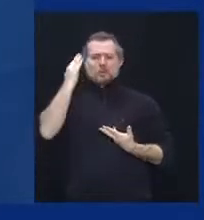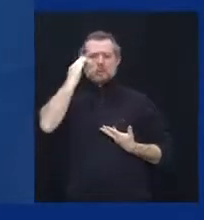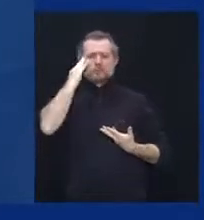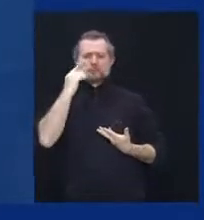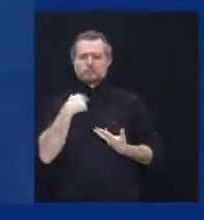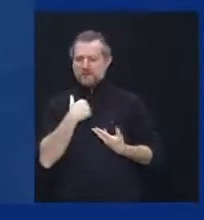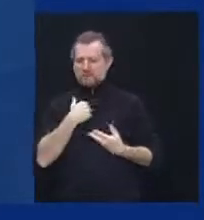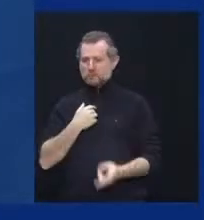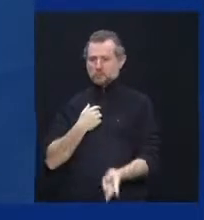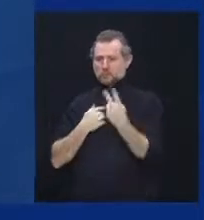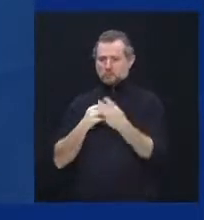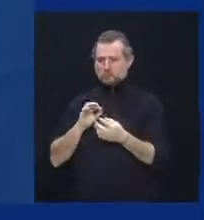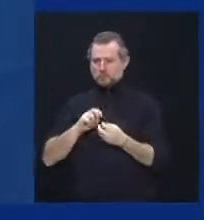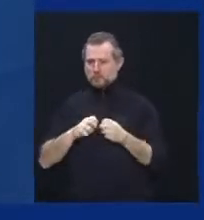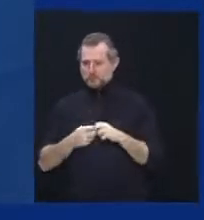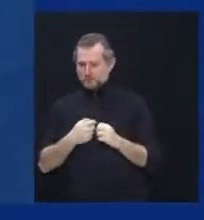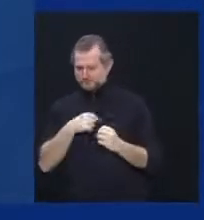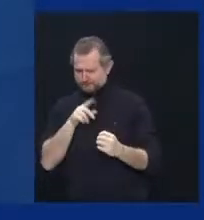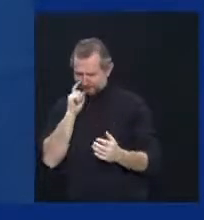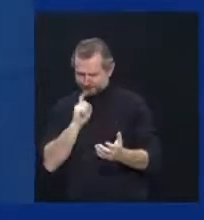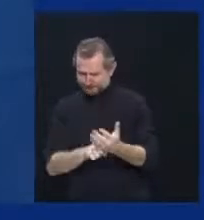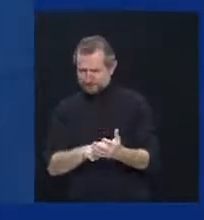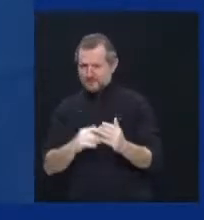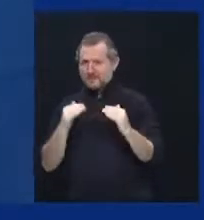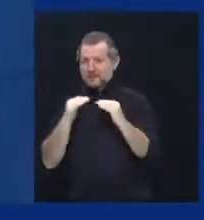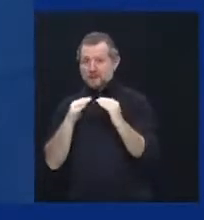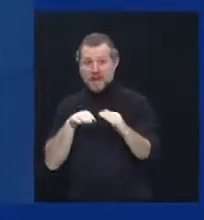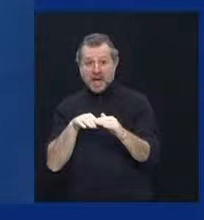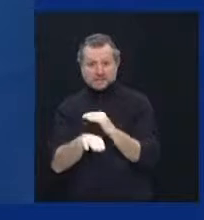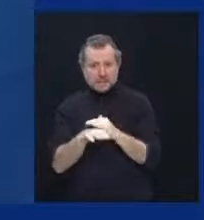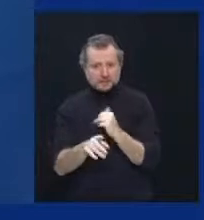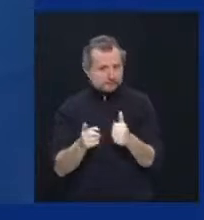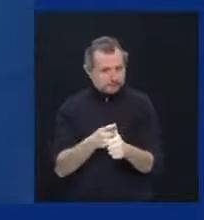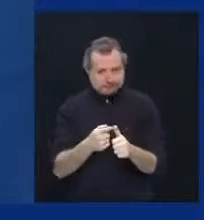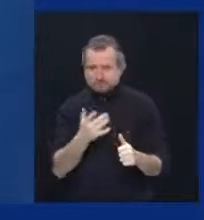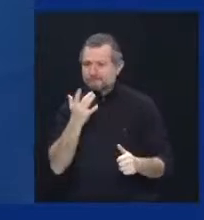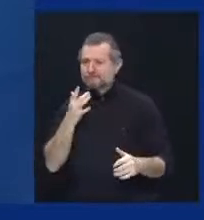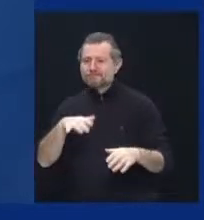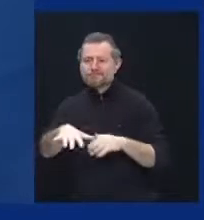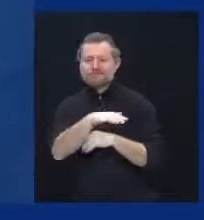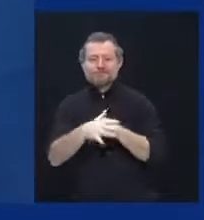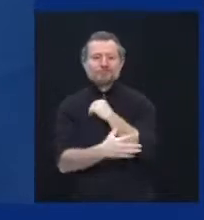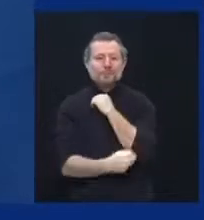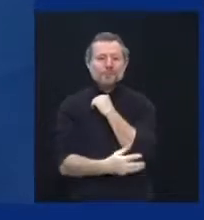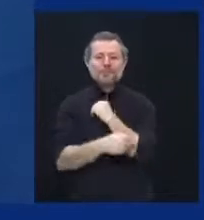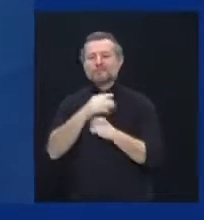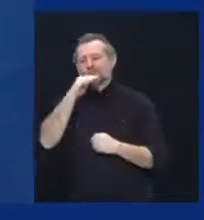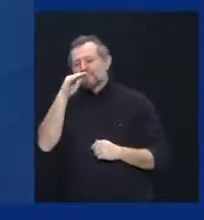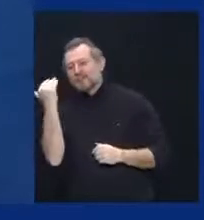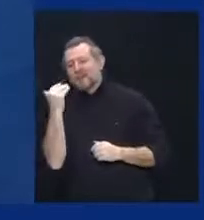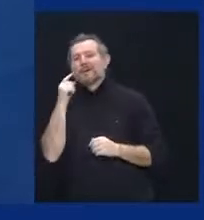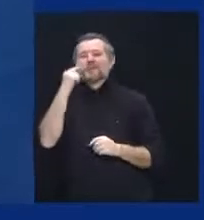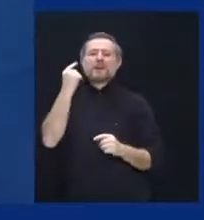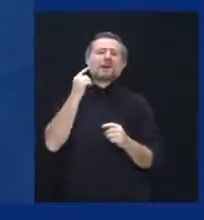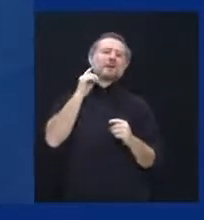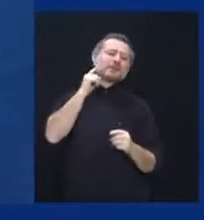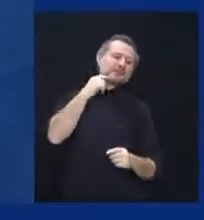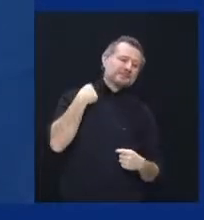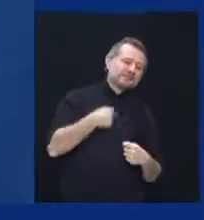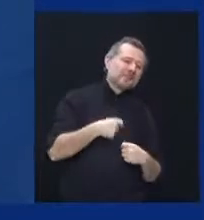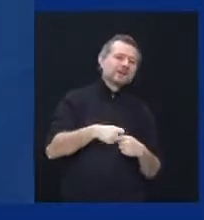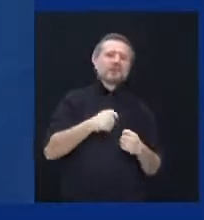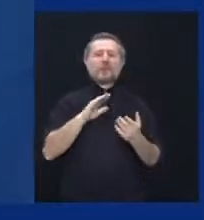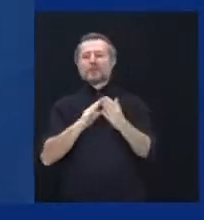equity. People have to have access, poor communities, Black community, Latino community,